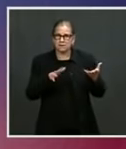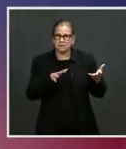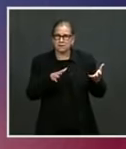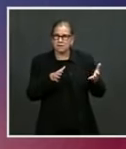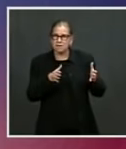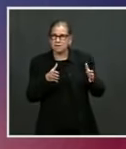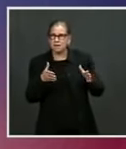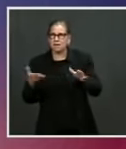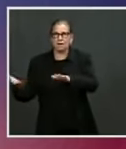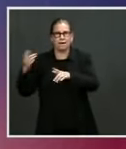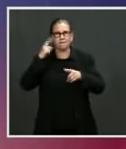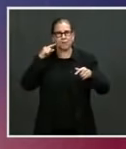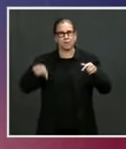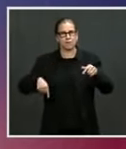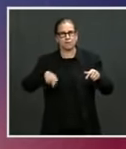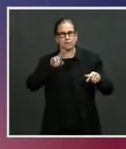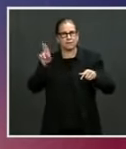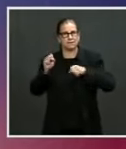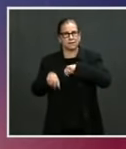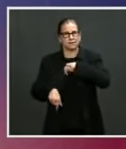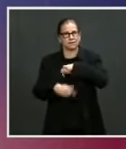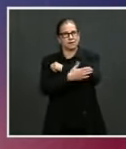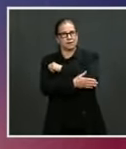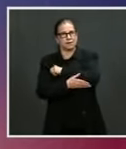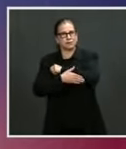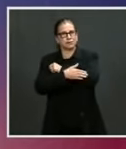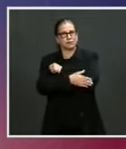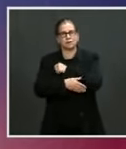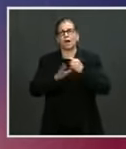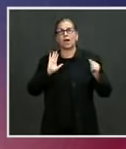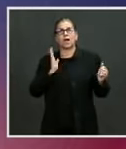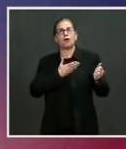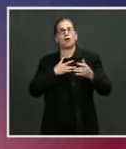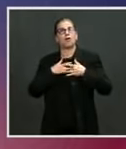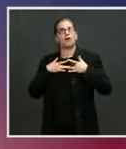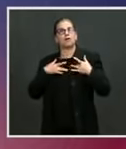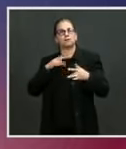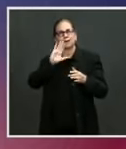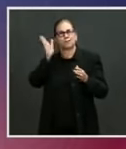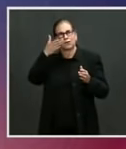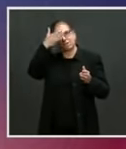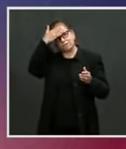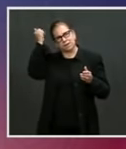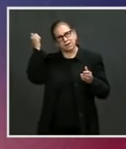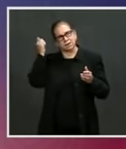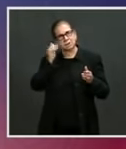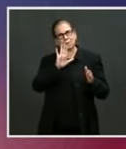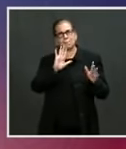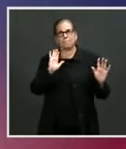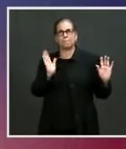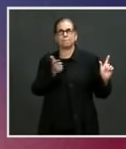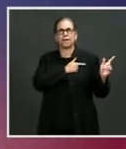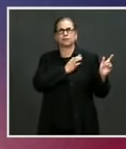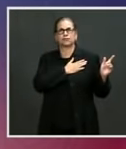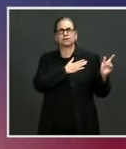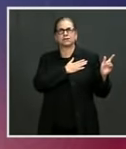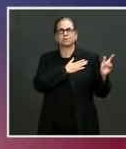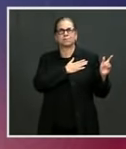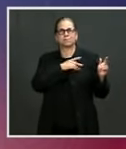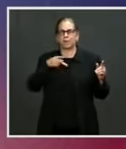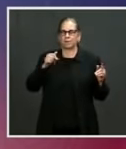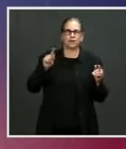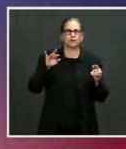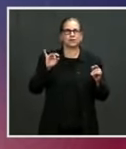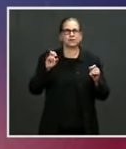may we never forget their patriotism and commitment. As a nation, we can never be grateful enough